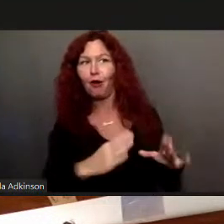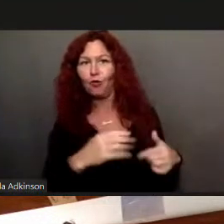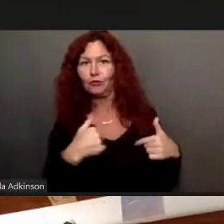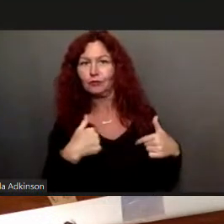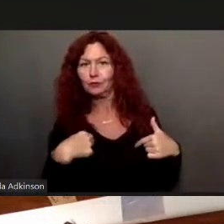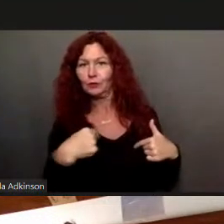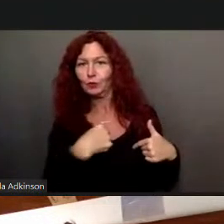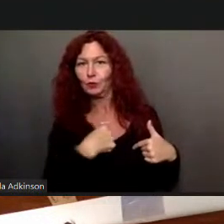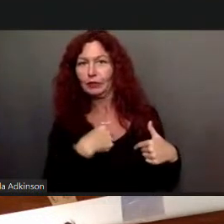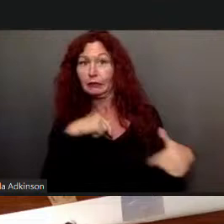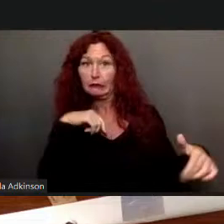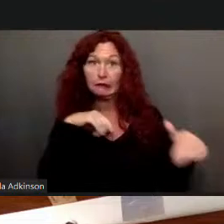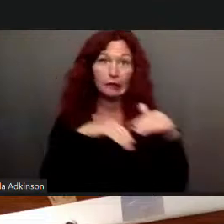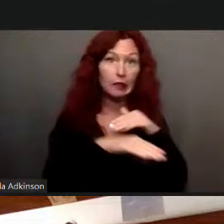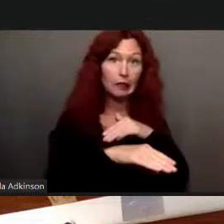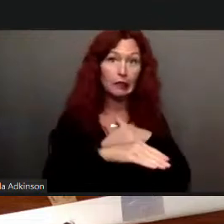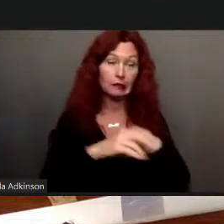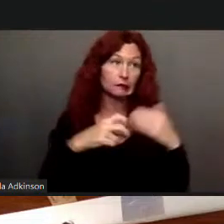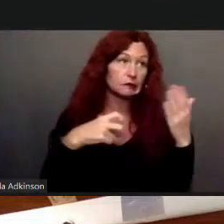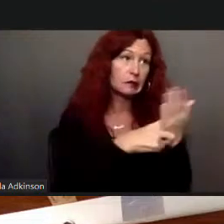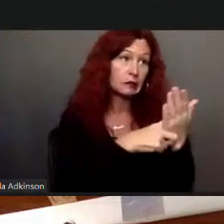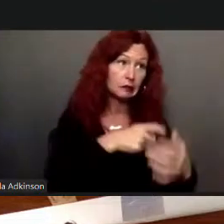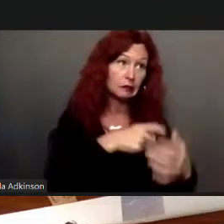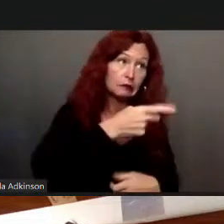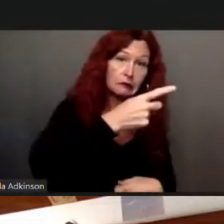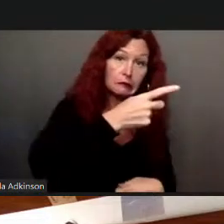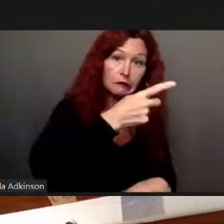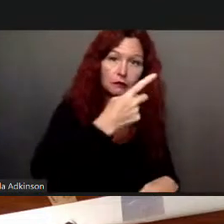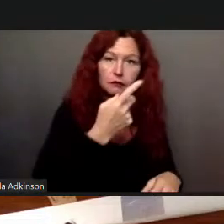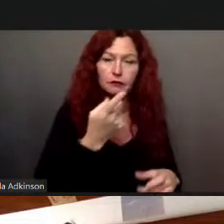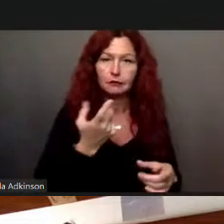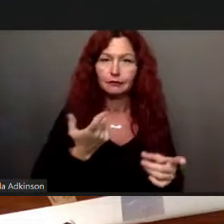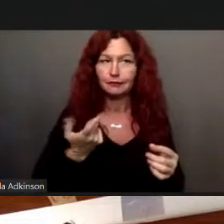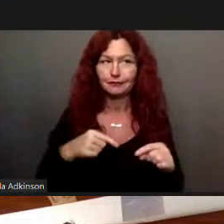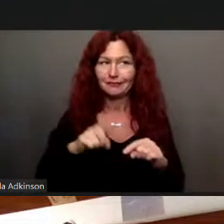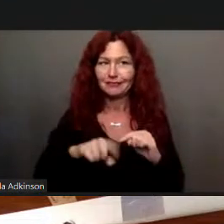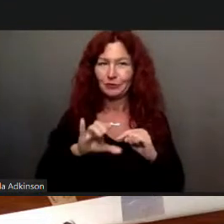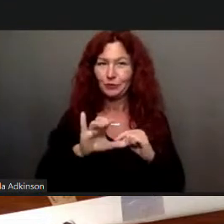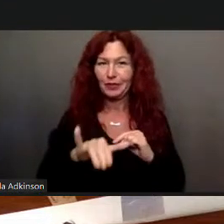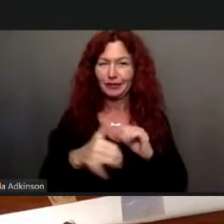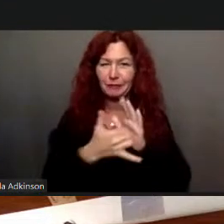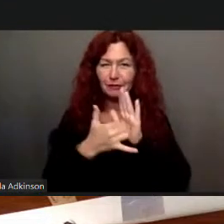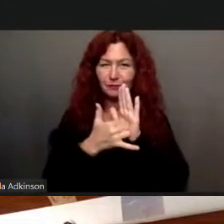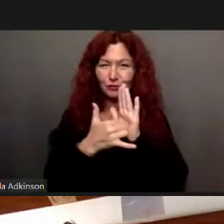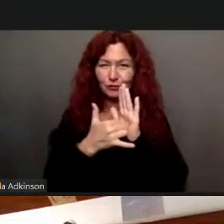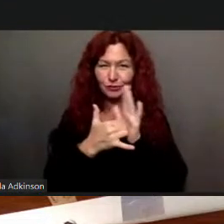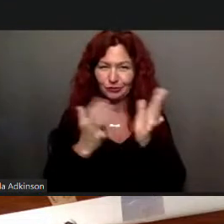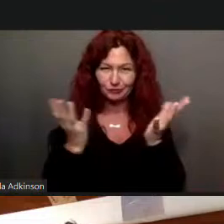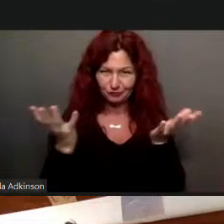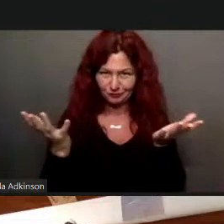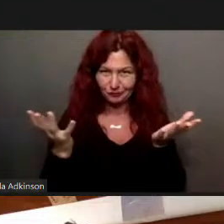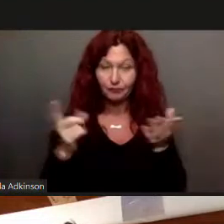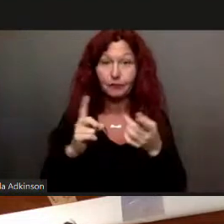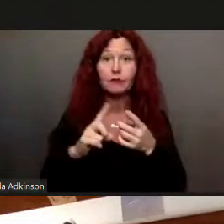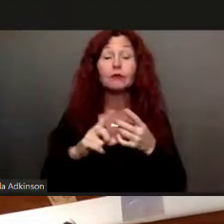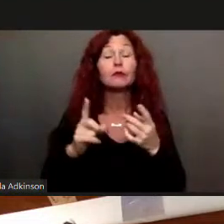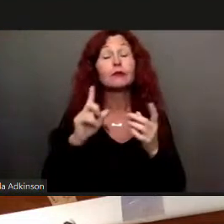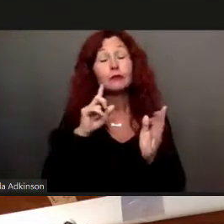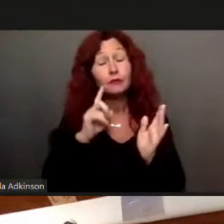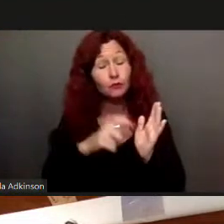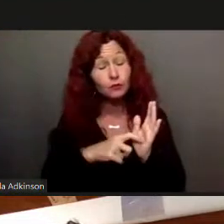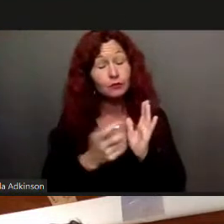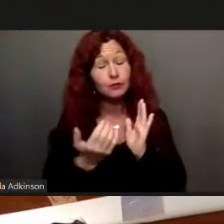to practice common sense. Don't do that. Right now, we have a problem with young people that are catching this virus,